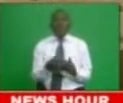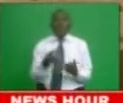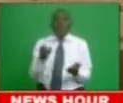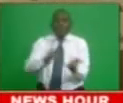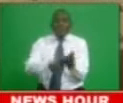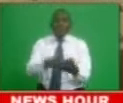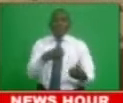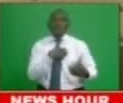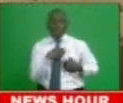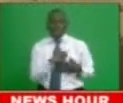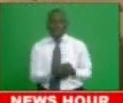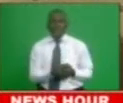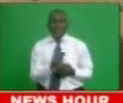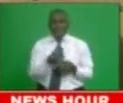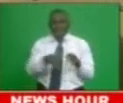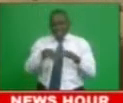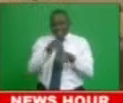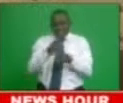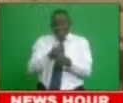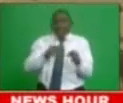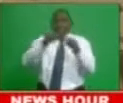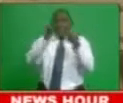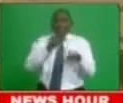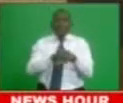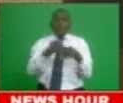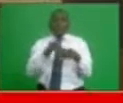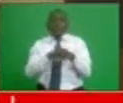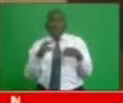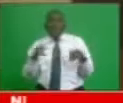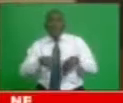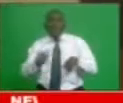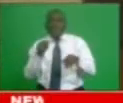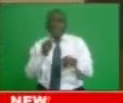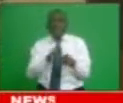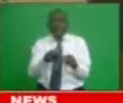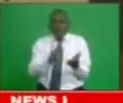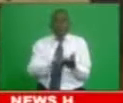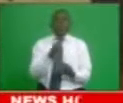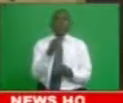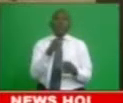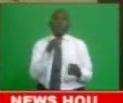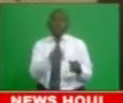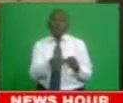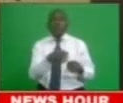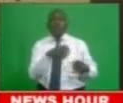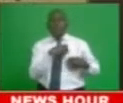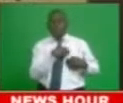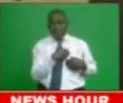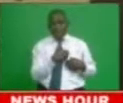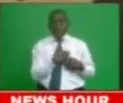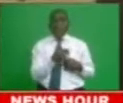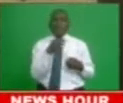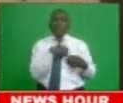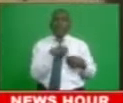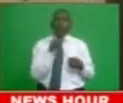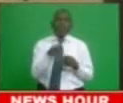from elsewhere. Basically, the system is online, is running. You can actually file the complaints, and there is some back-end